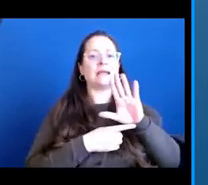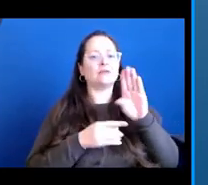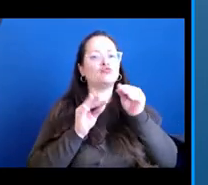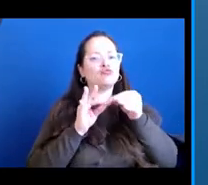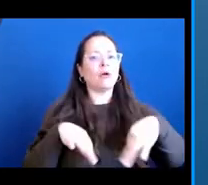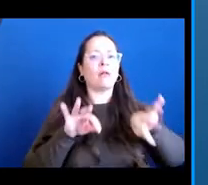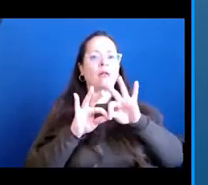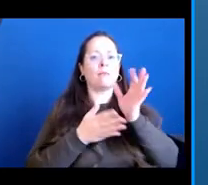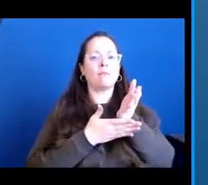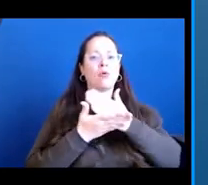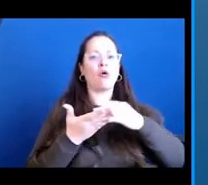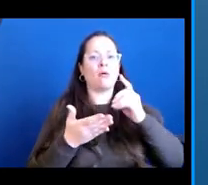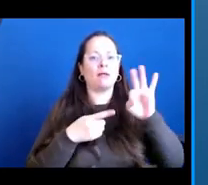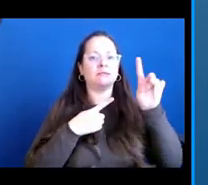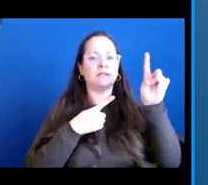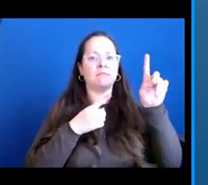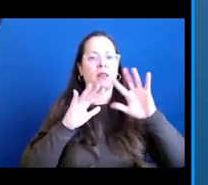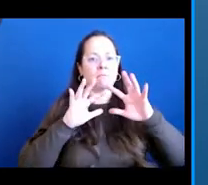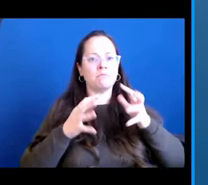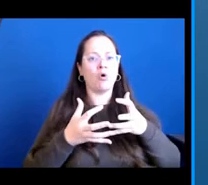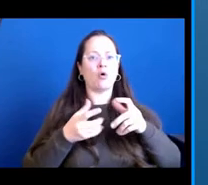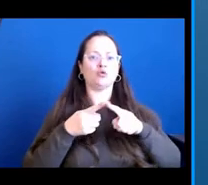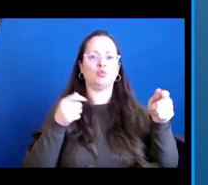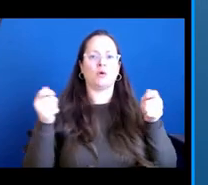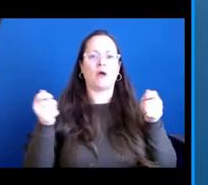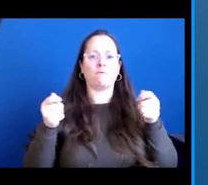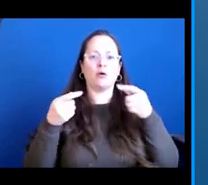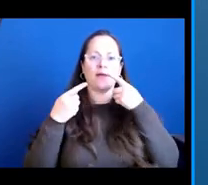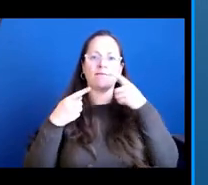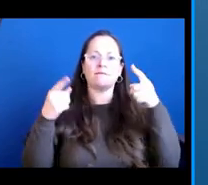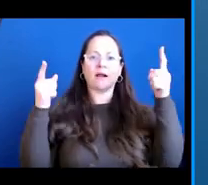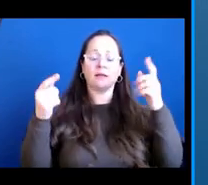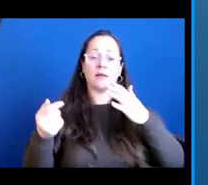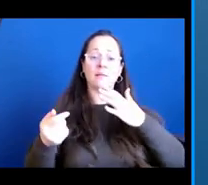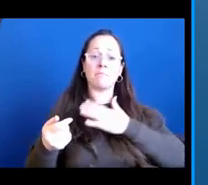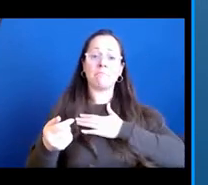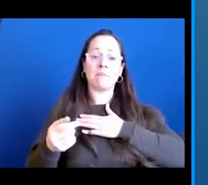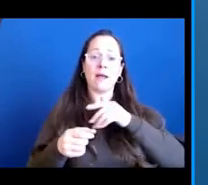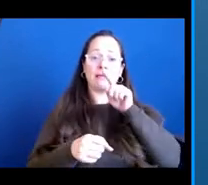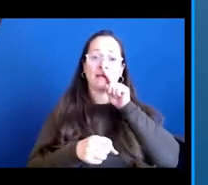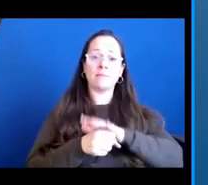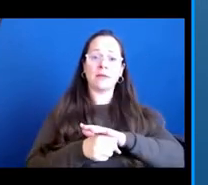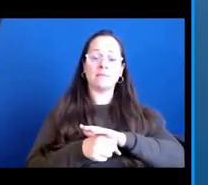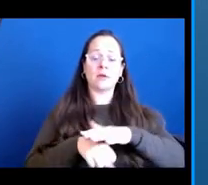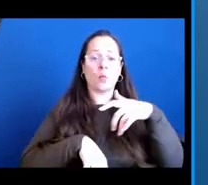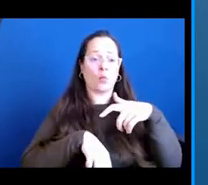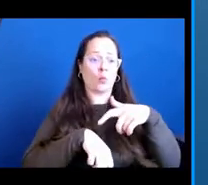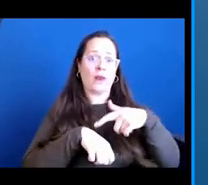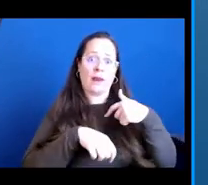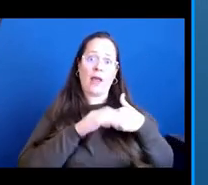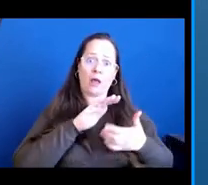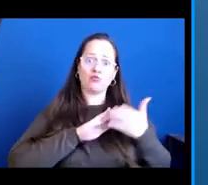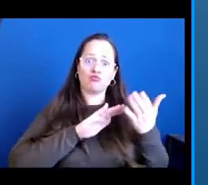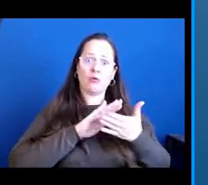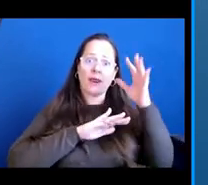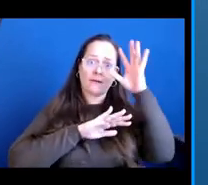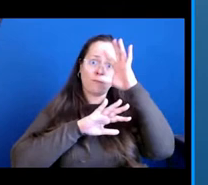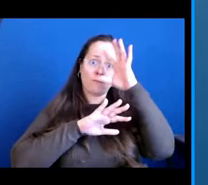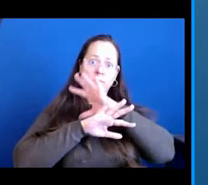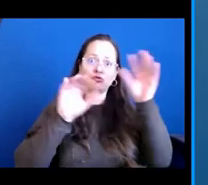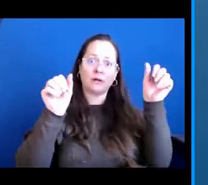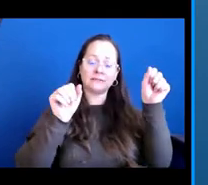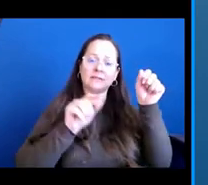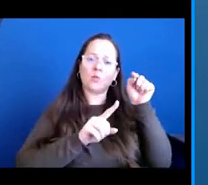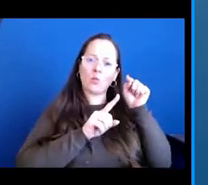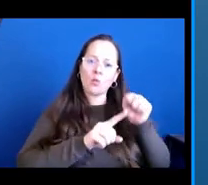win elections and to govern effectively my commitment when I ran for president was that my Administration